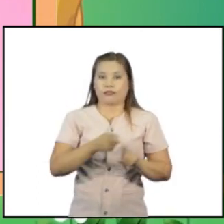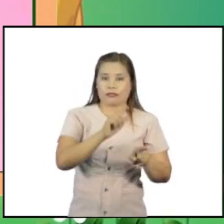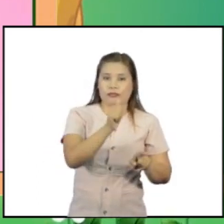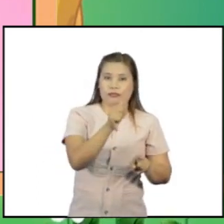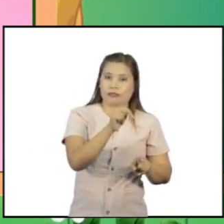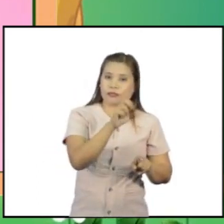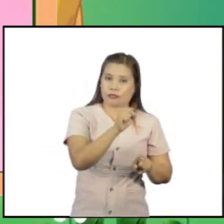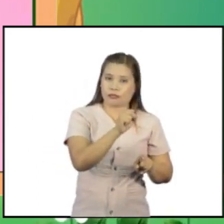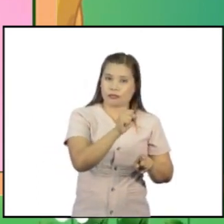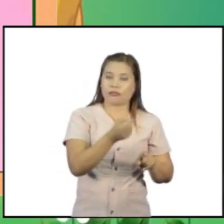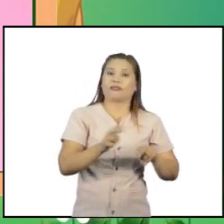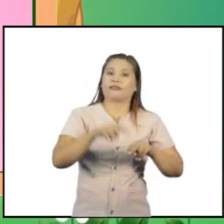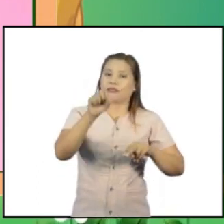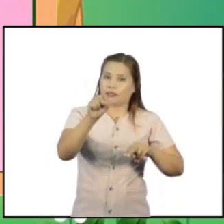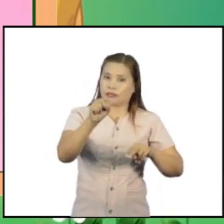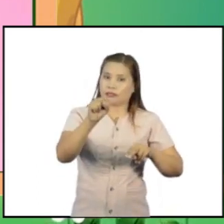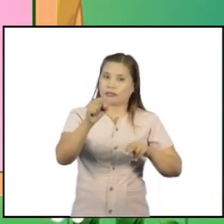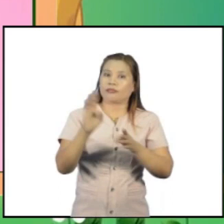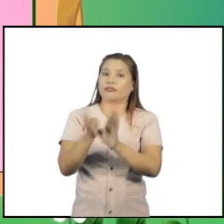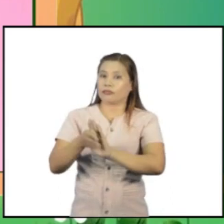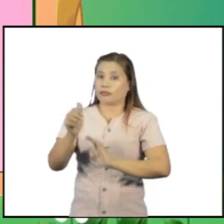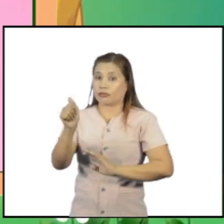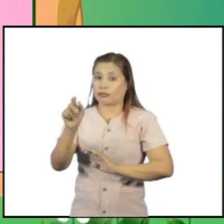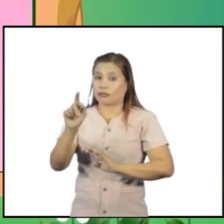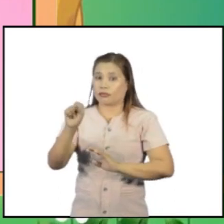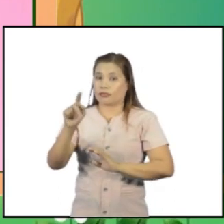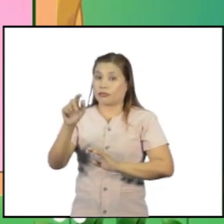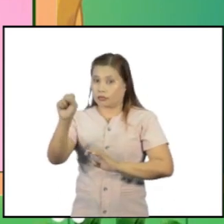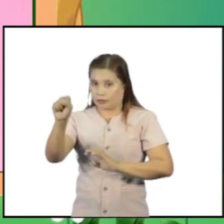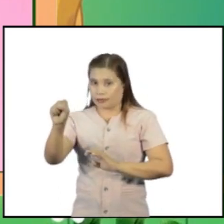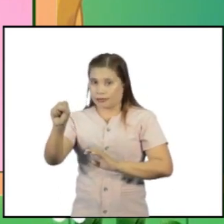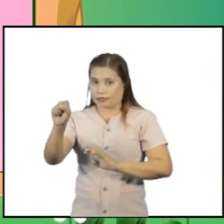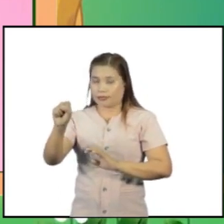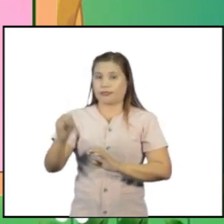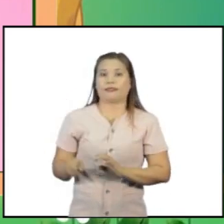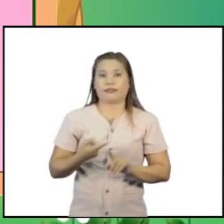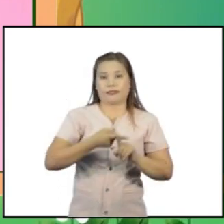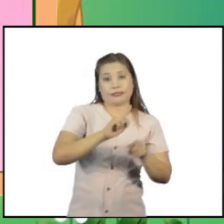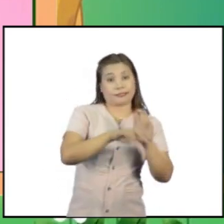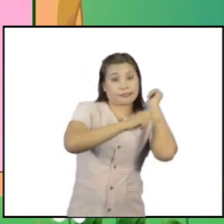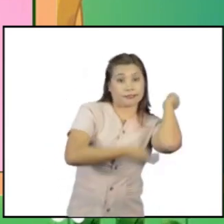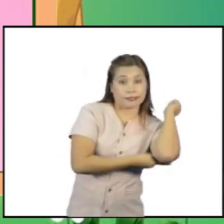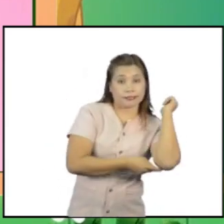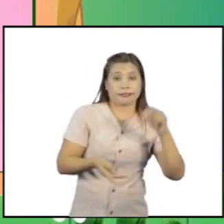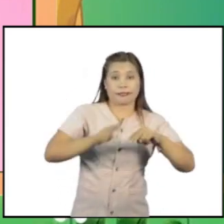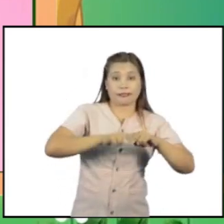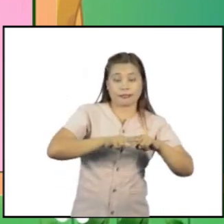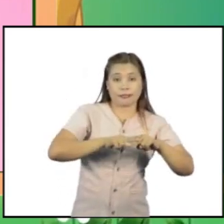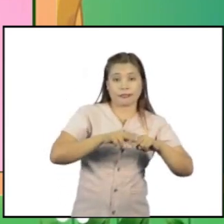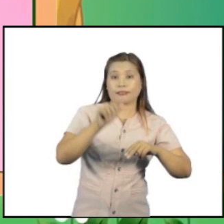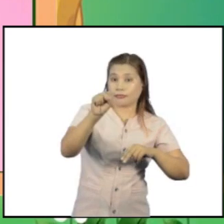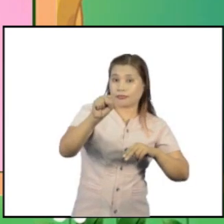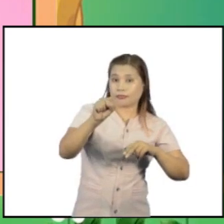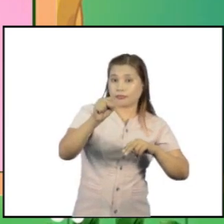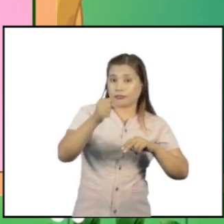From ant, we add S, it becomes ants. From bag, we add